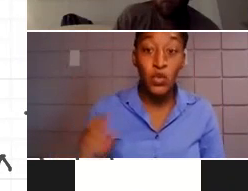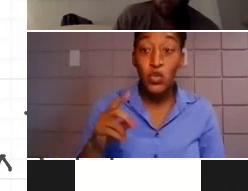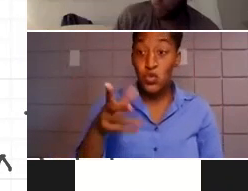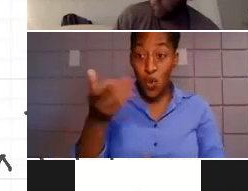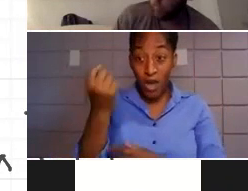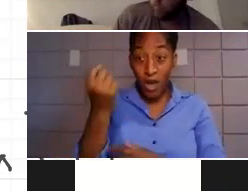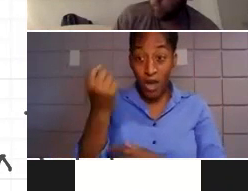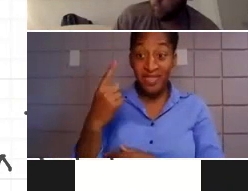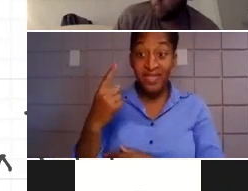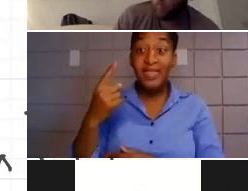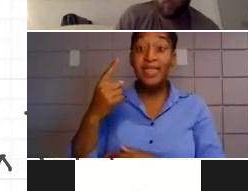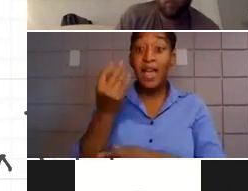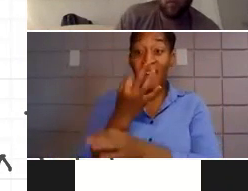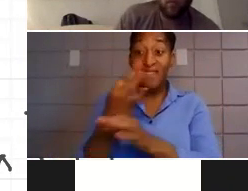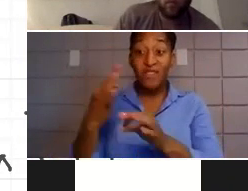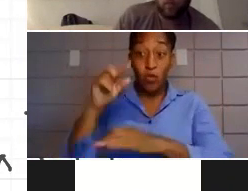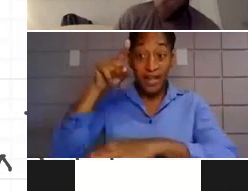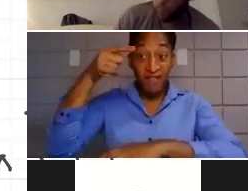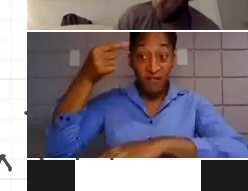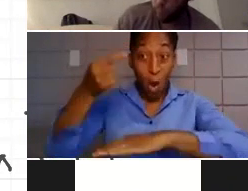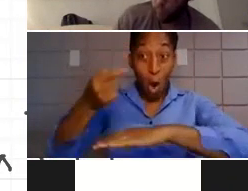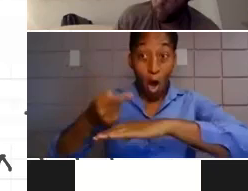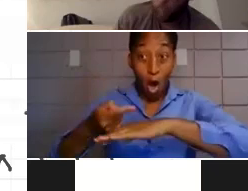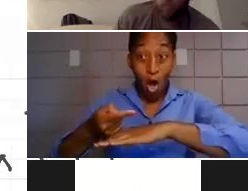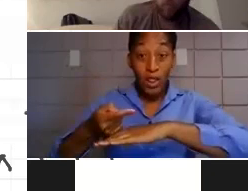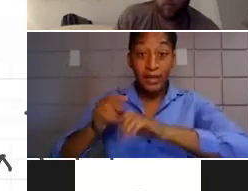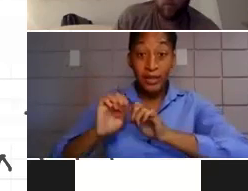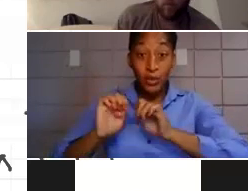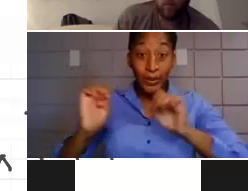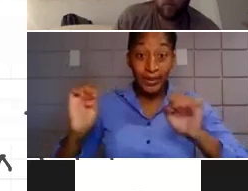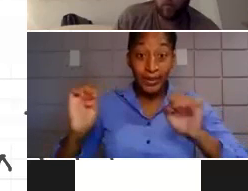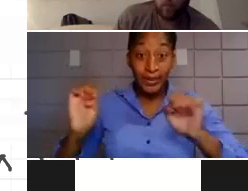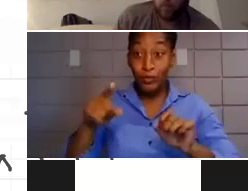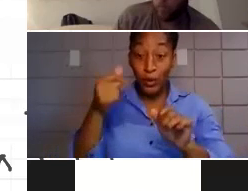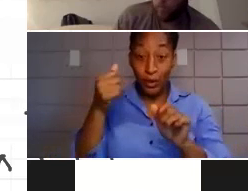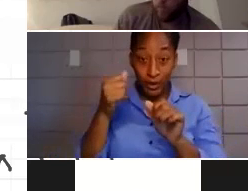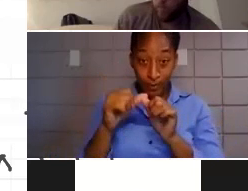They are what? Y final equals